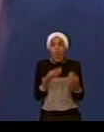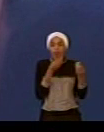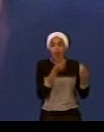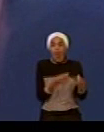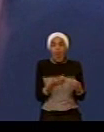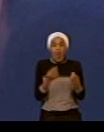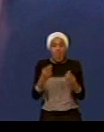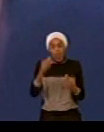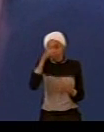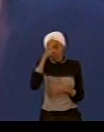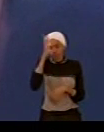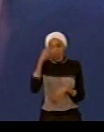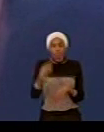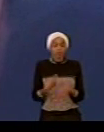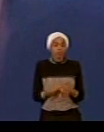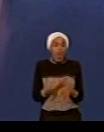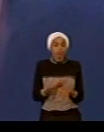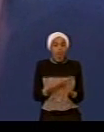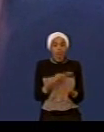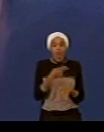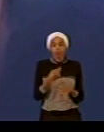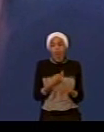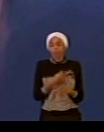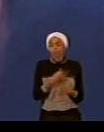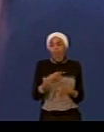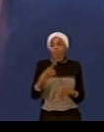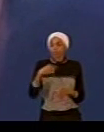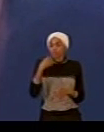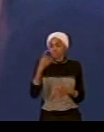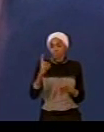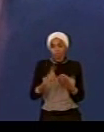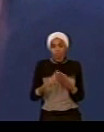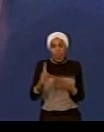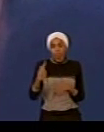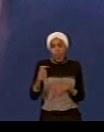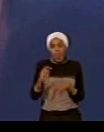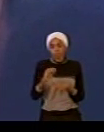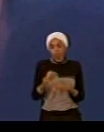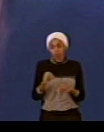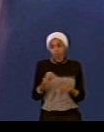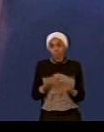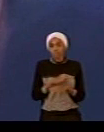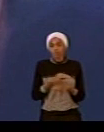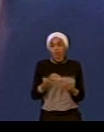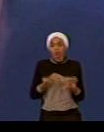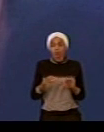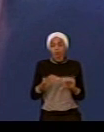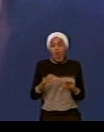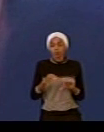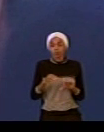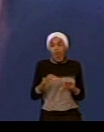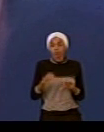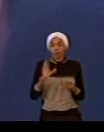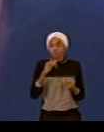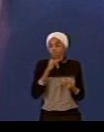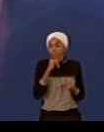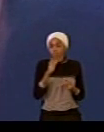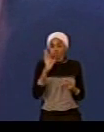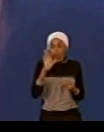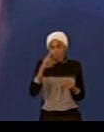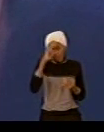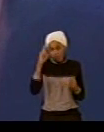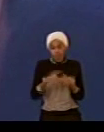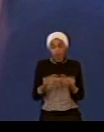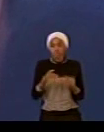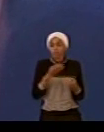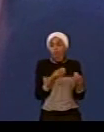Shechem. And Israel said unto Joseph, Do not thy brethren feed the flock in Shechem? Come,